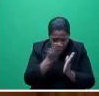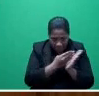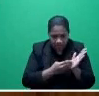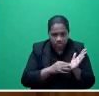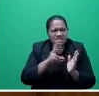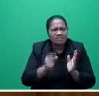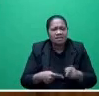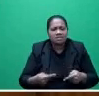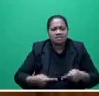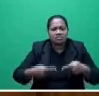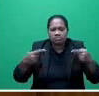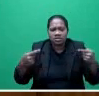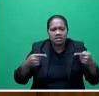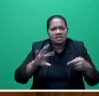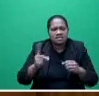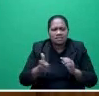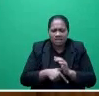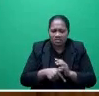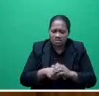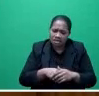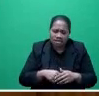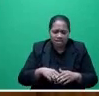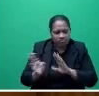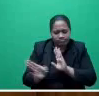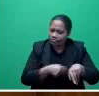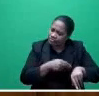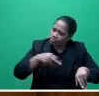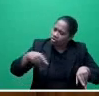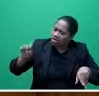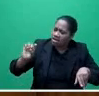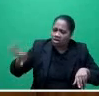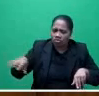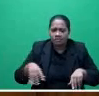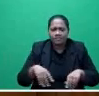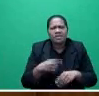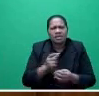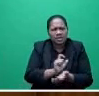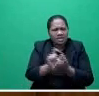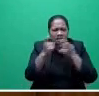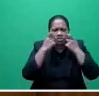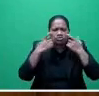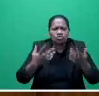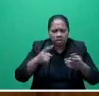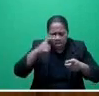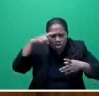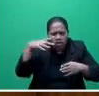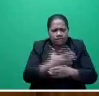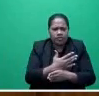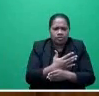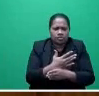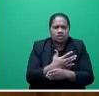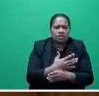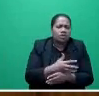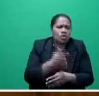they oppose, sometimes they walk out, clearly showing how confused they get whenever